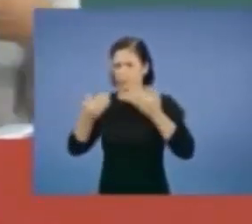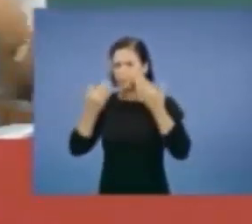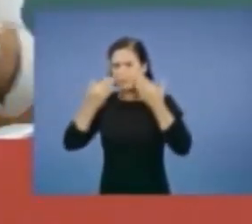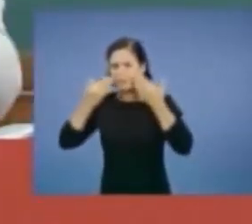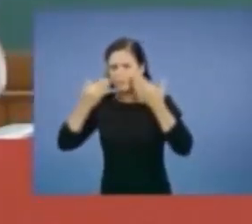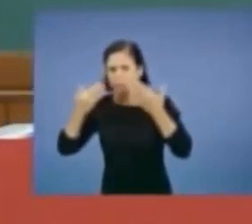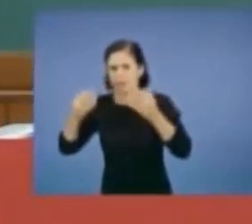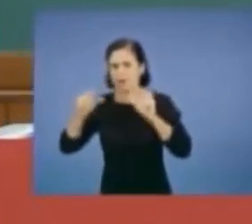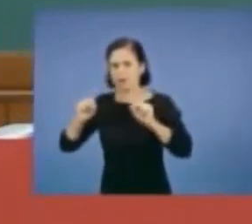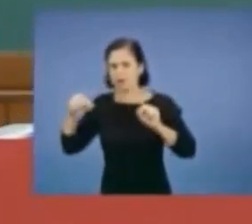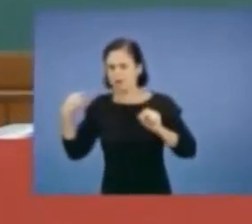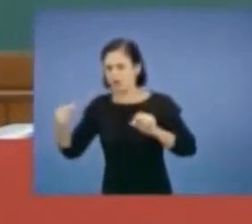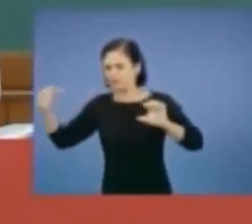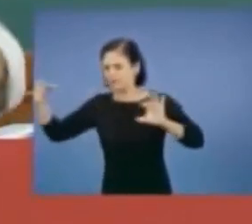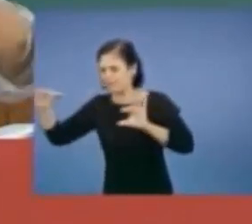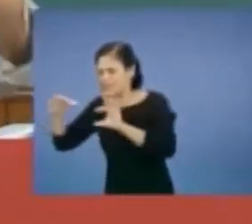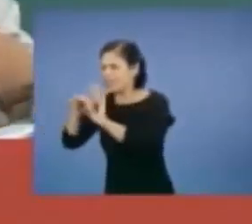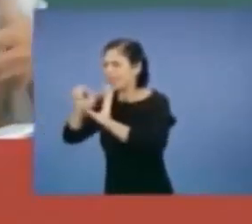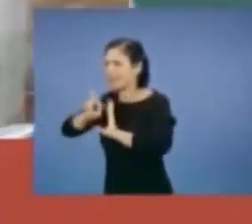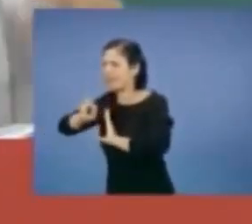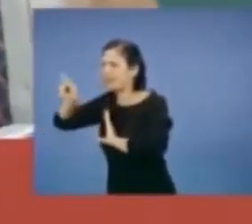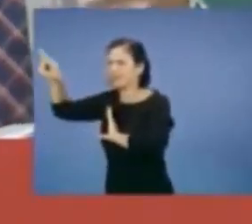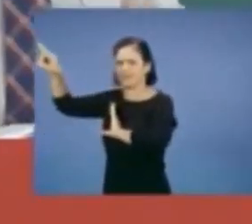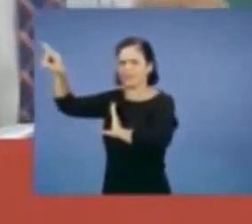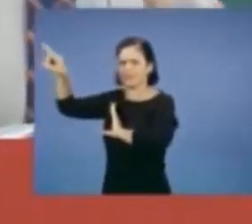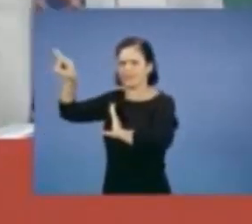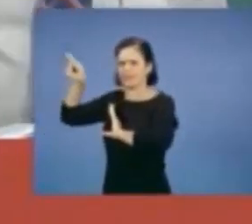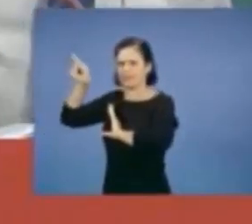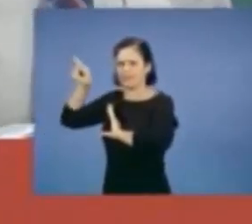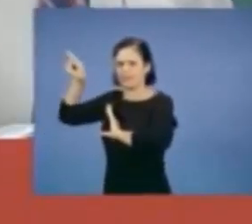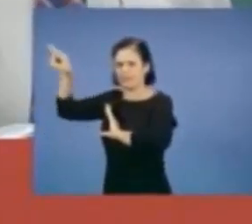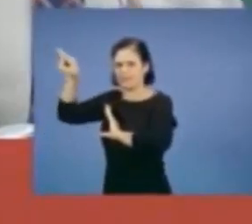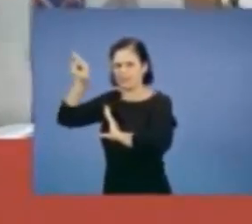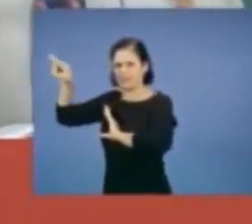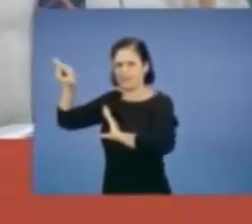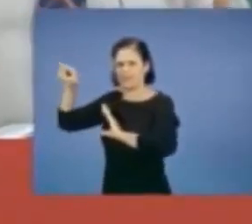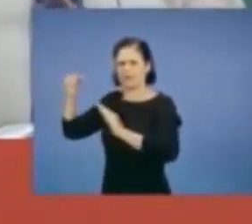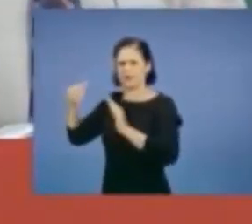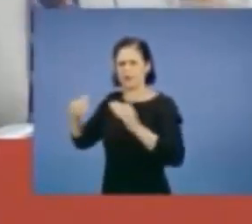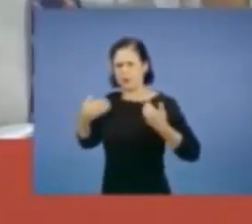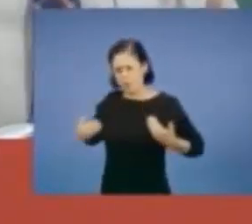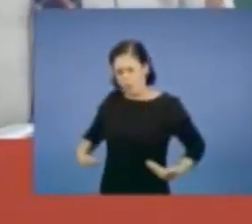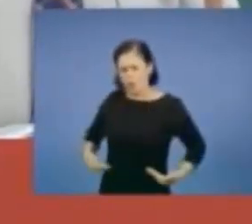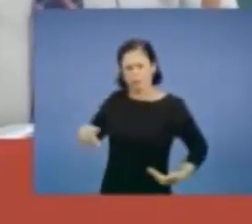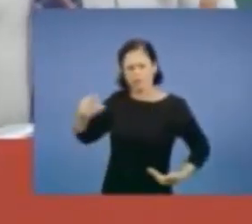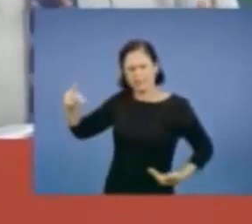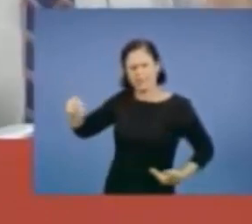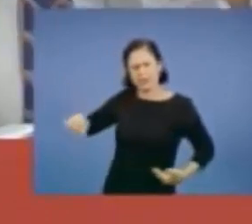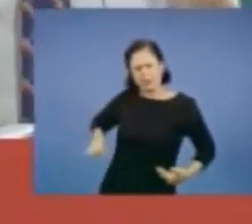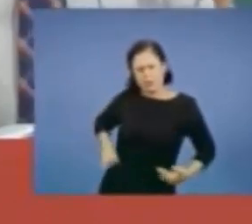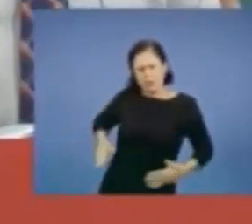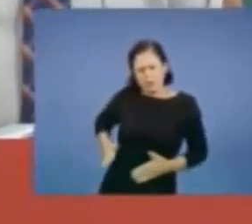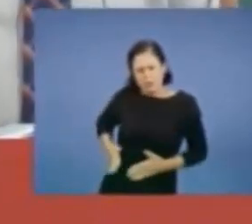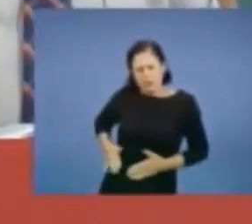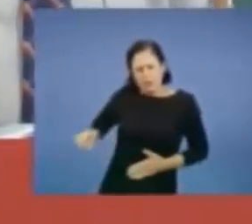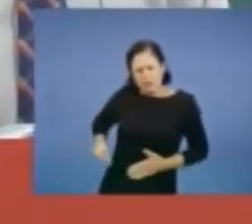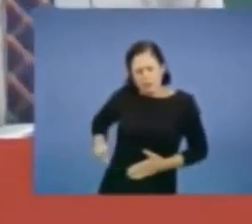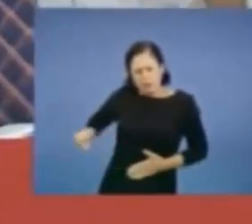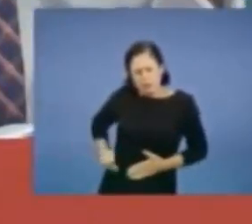manifests his their connection with him. Him as a wounded body,